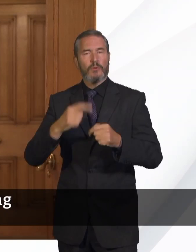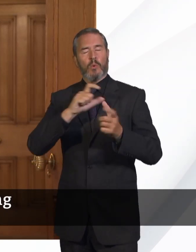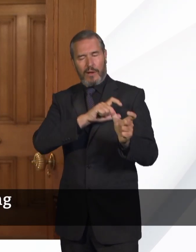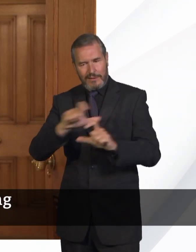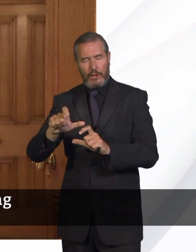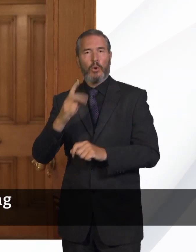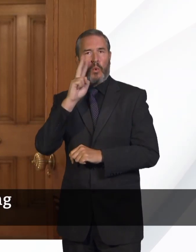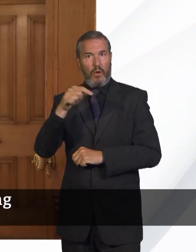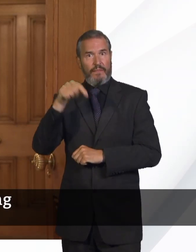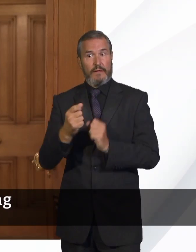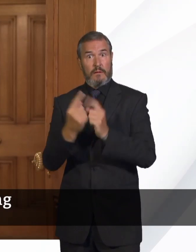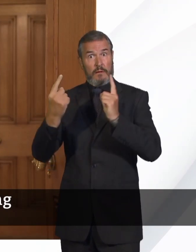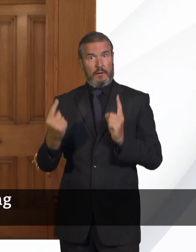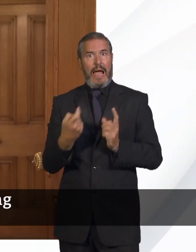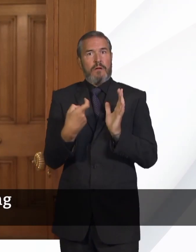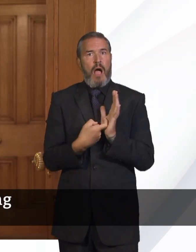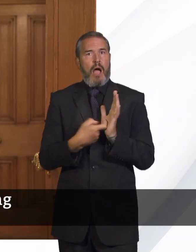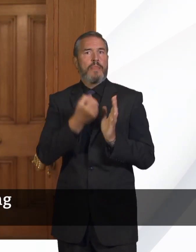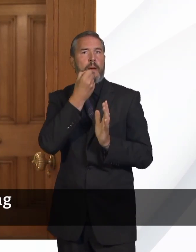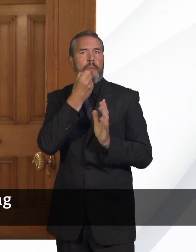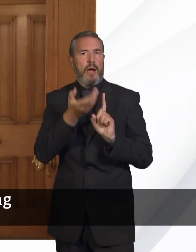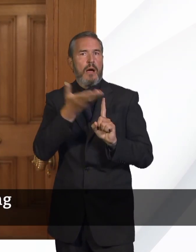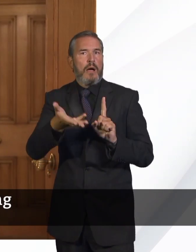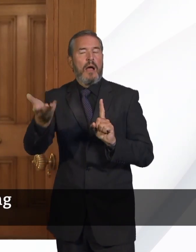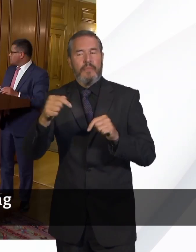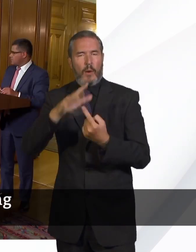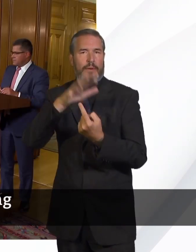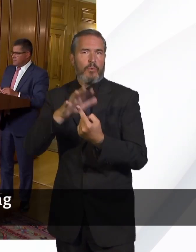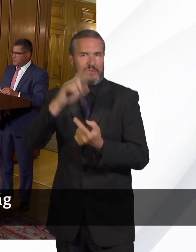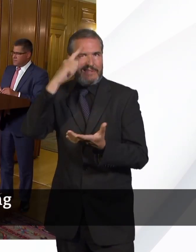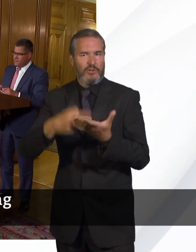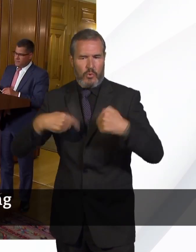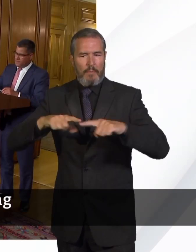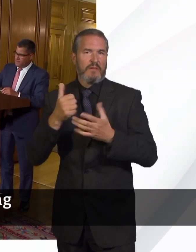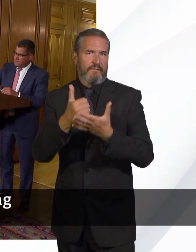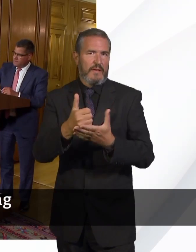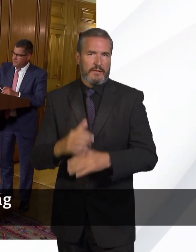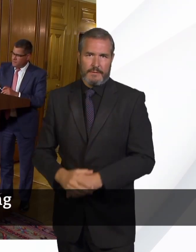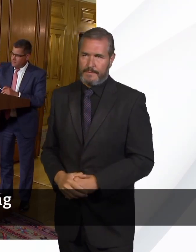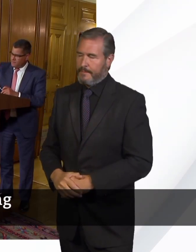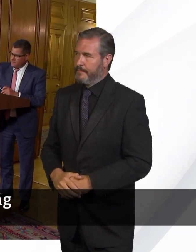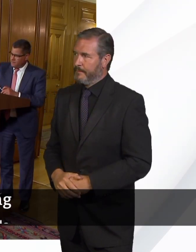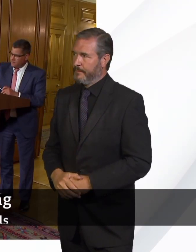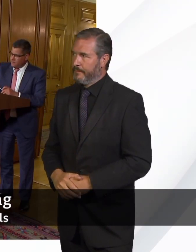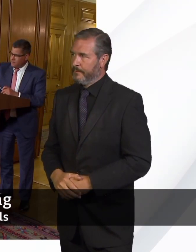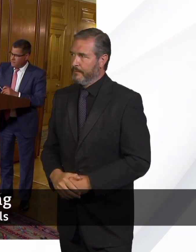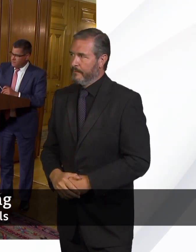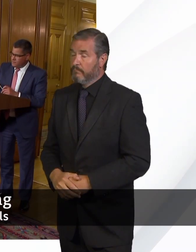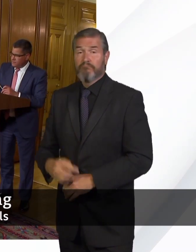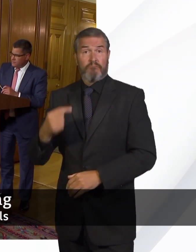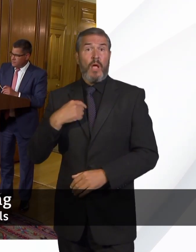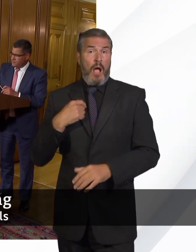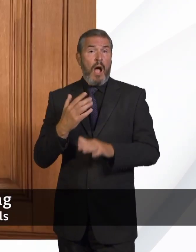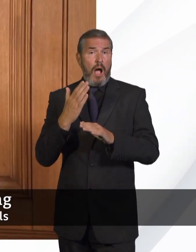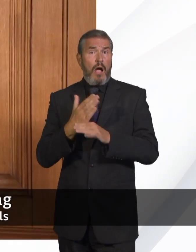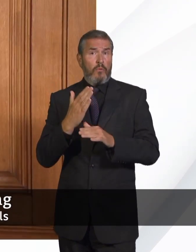look at R, and those from our perspective will be key determinants. Sarah. So I've been privileged to work